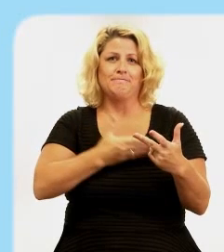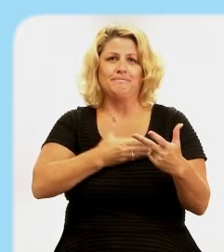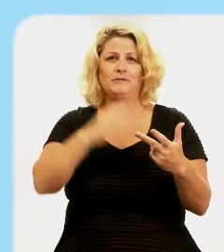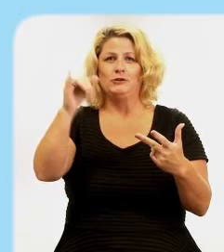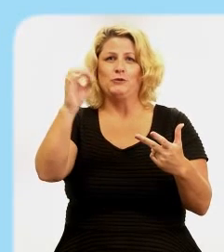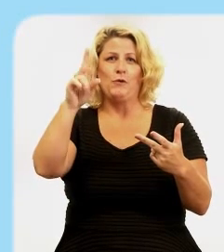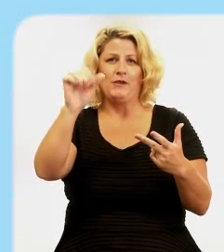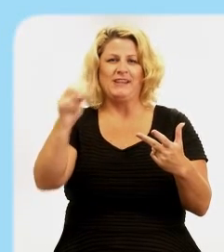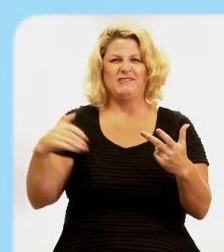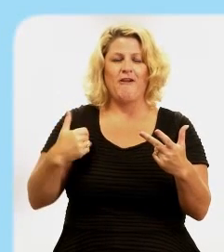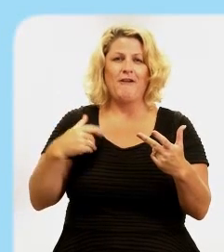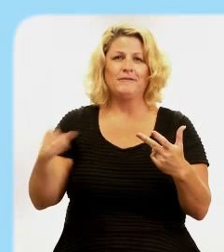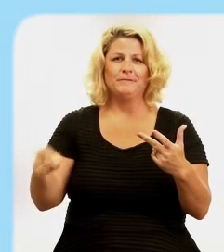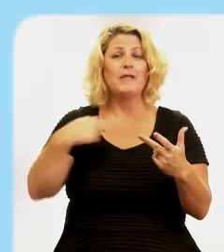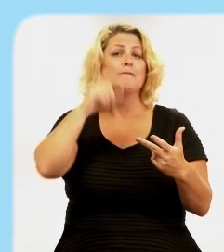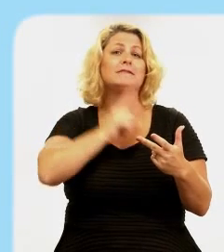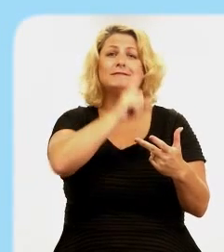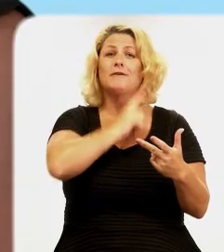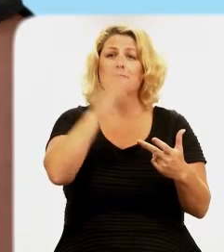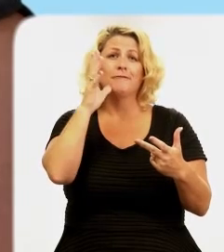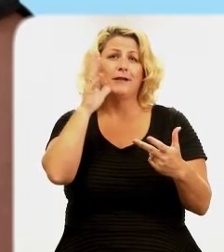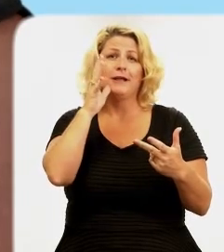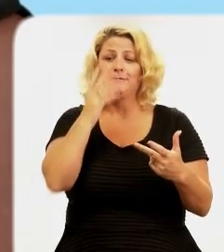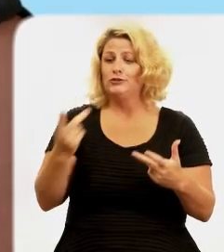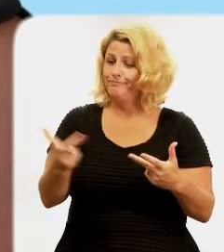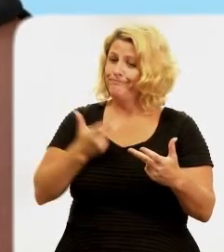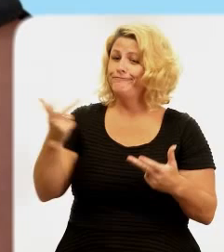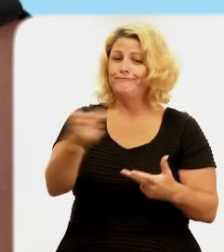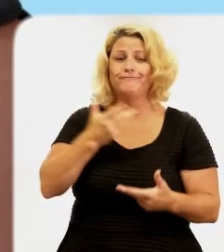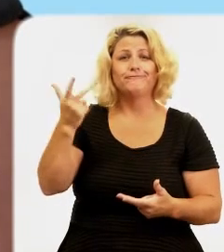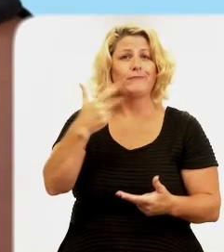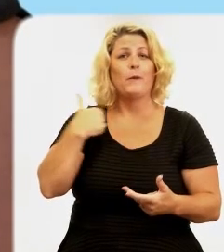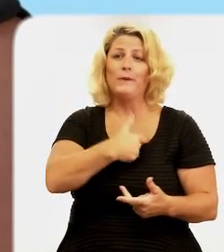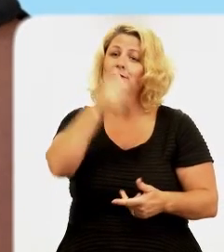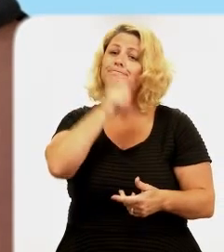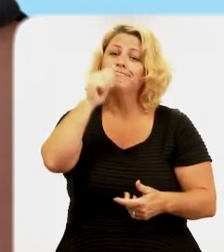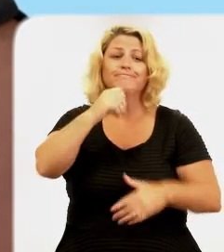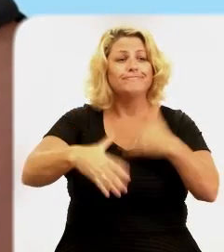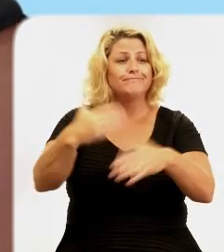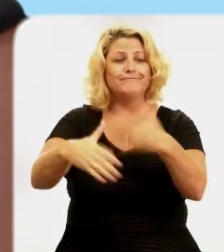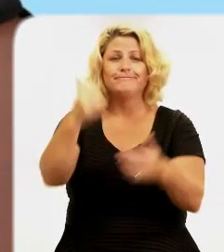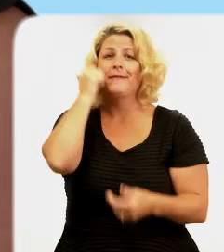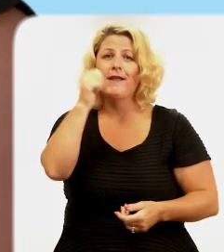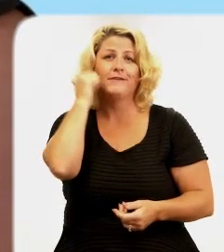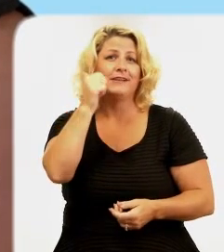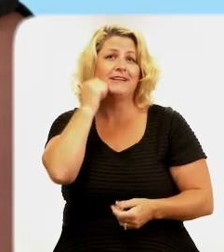son Jordan. I'm a single parent, and so it's just us. We just roll with the punches every day,